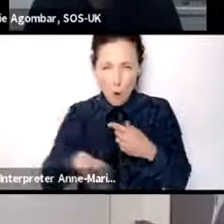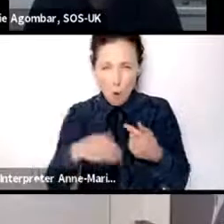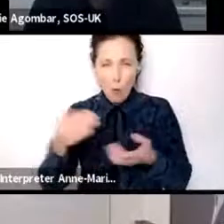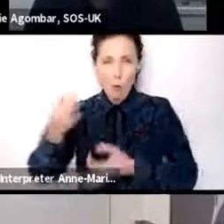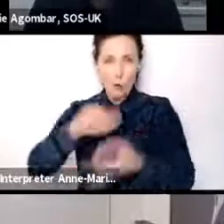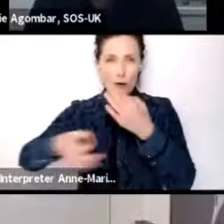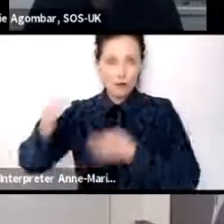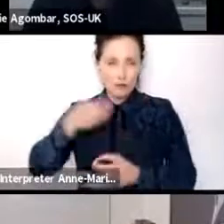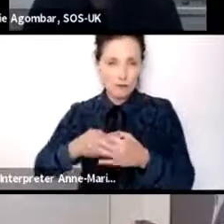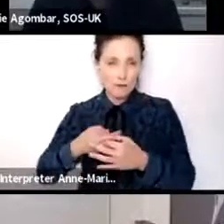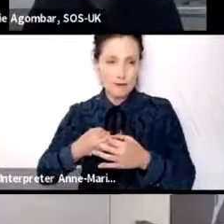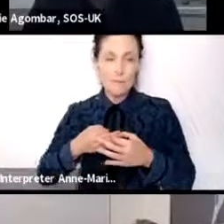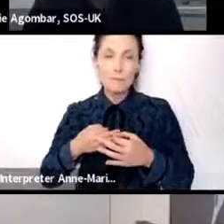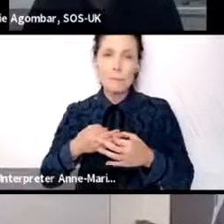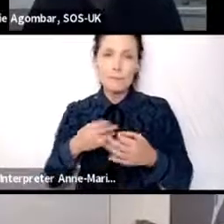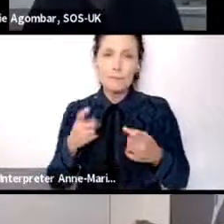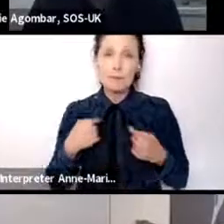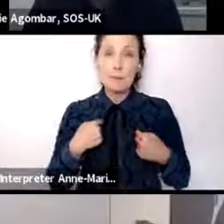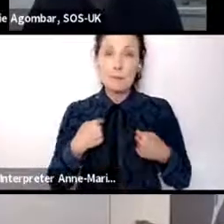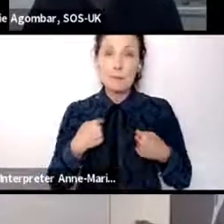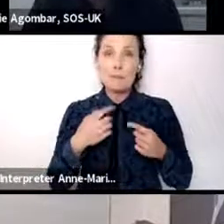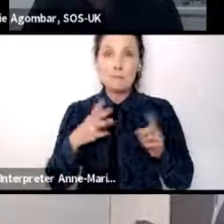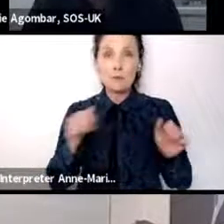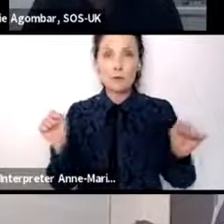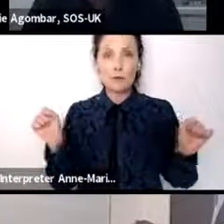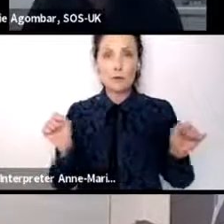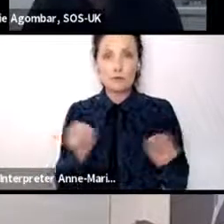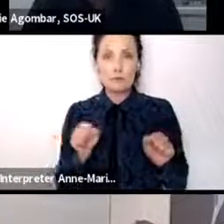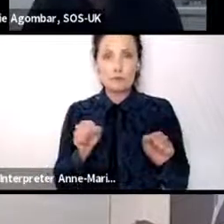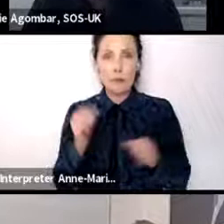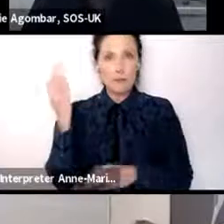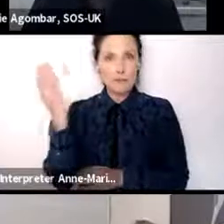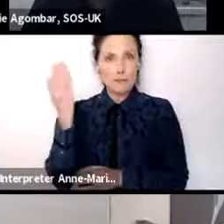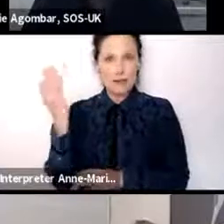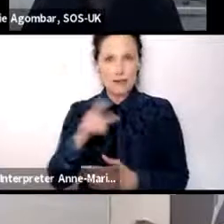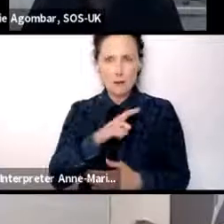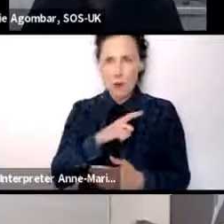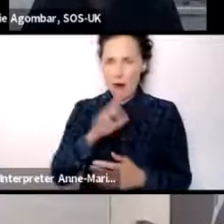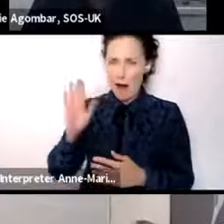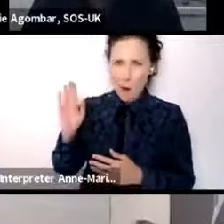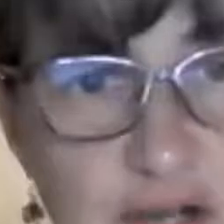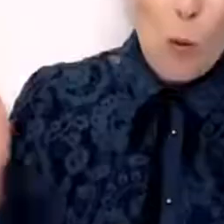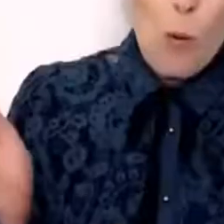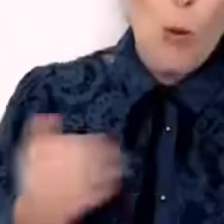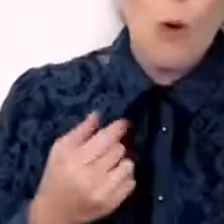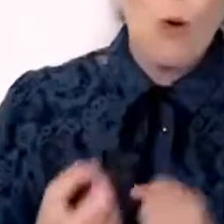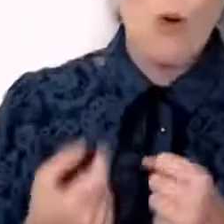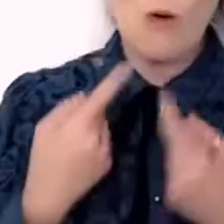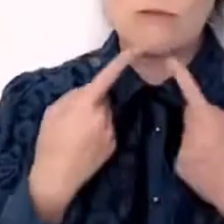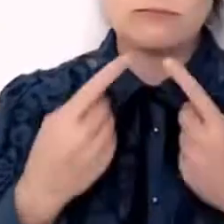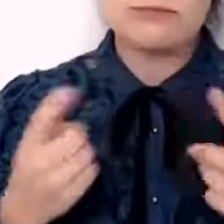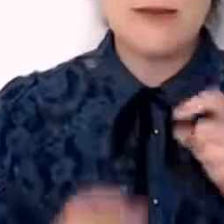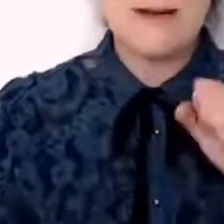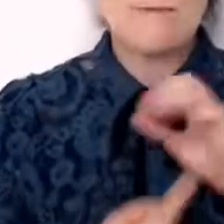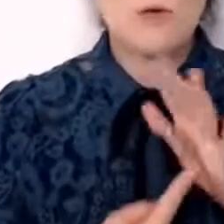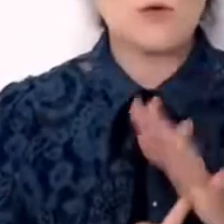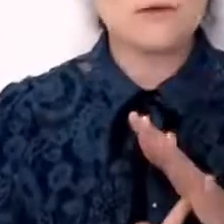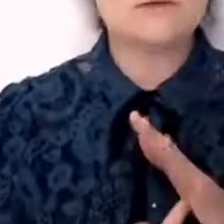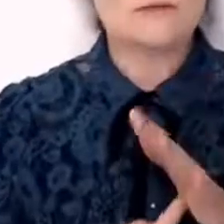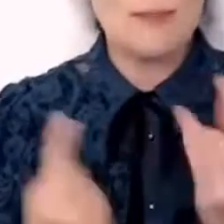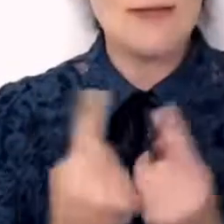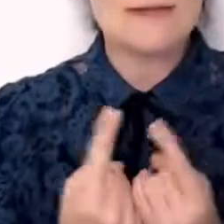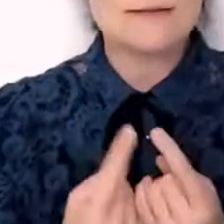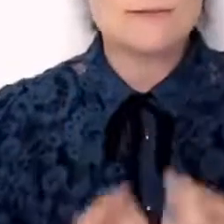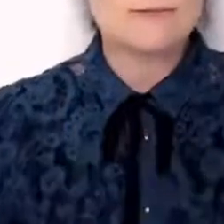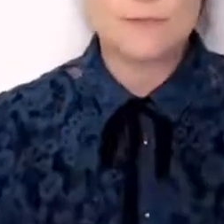as a result, but I haven't wanted to cut short the speakers because I felt that they were all saying really important stuff. But we